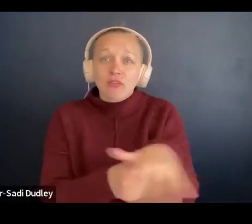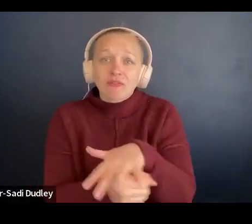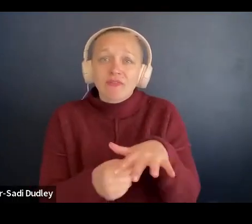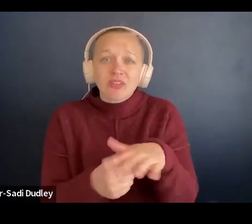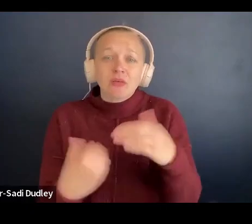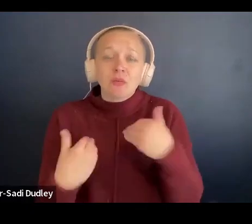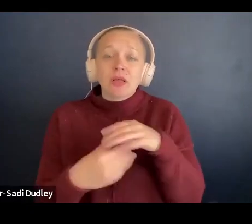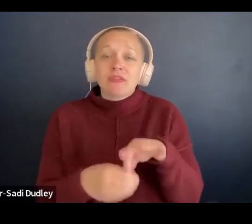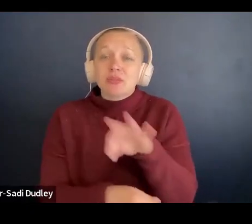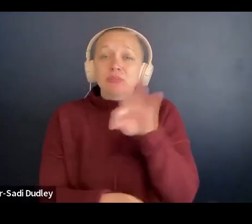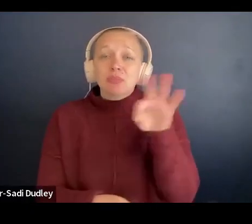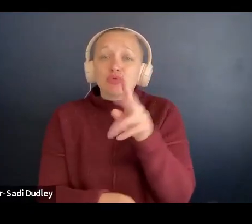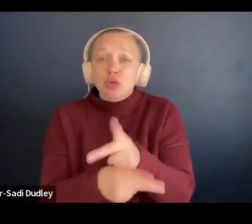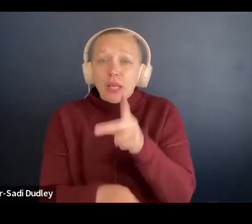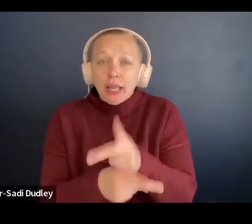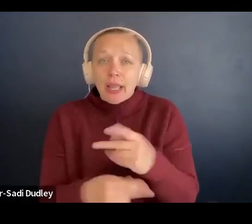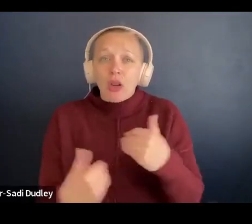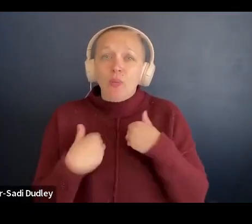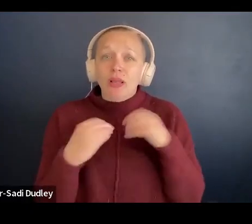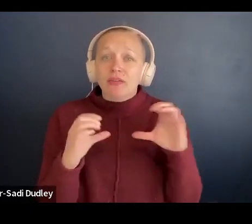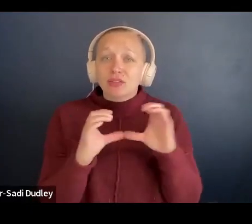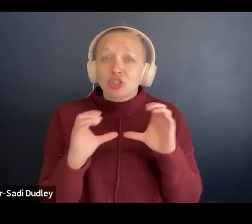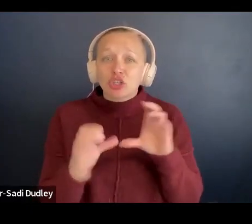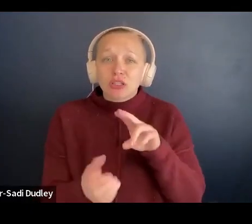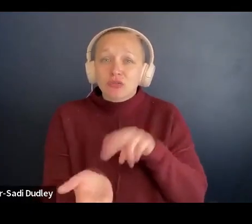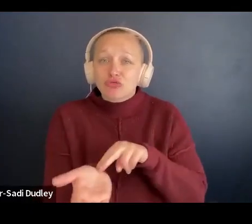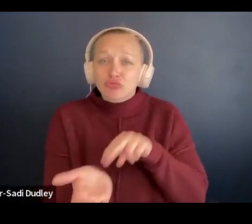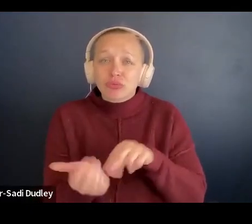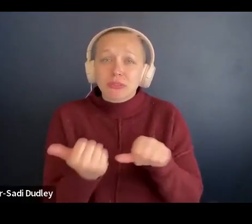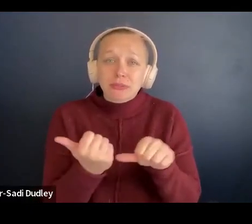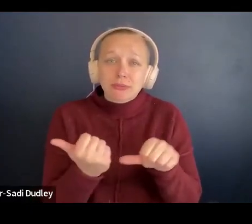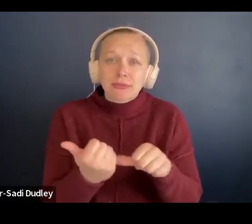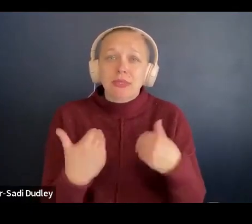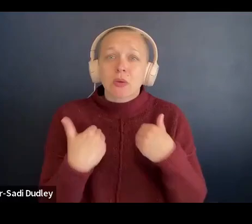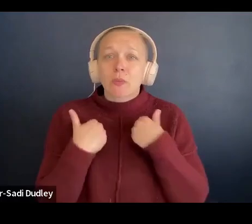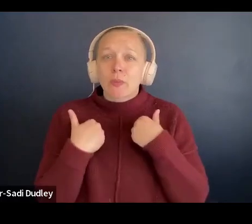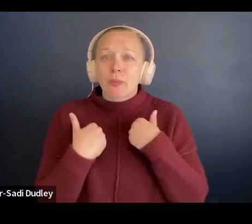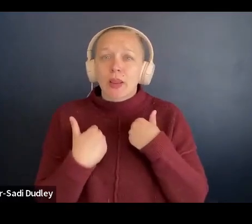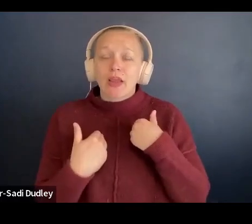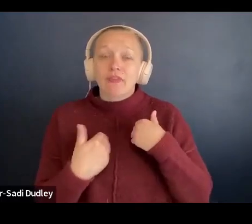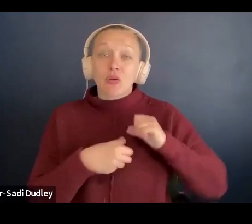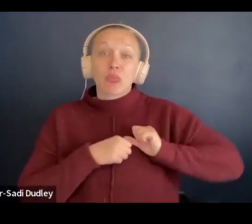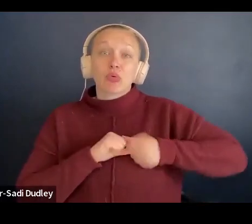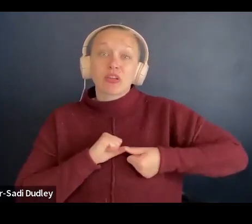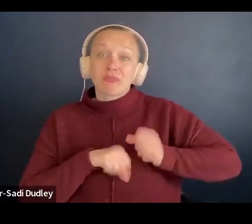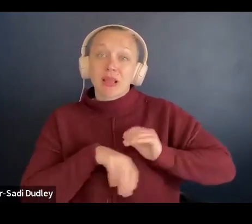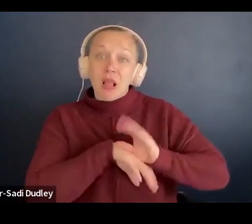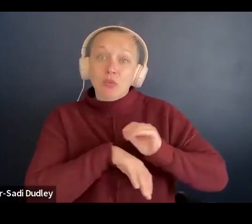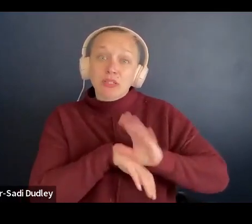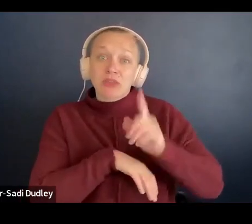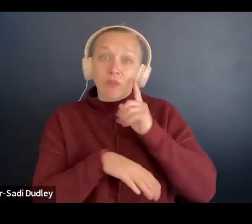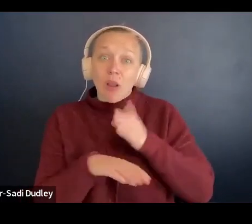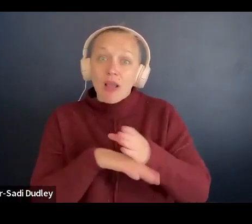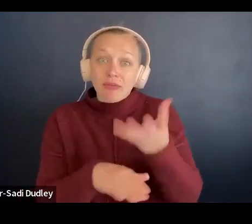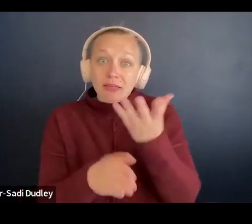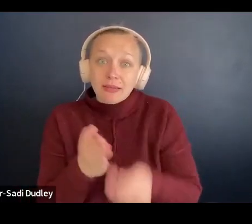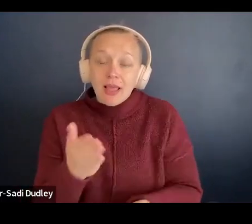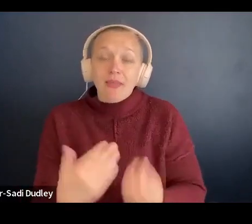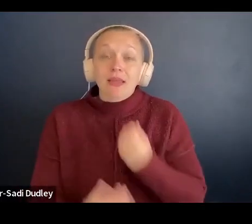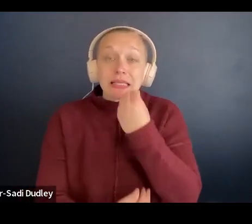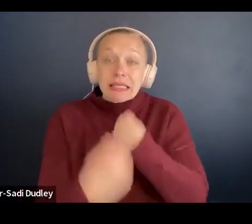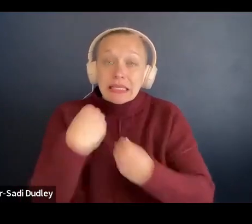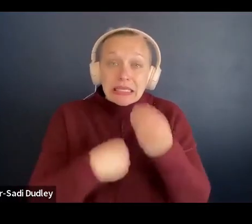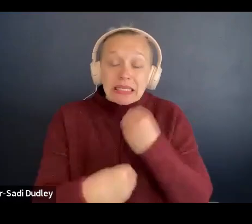spiritual care, social work, bereavement counseling after the death happens, dietary aids. We have therapy that we can contract with